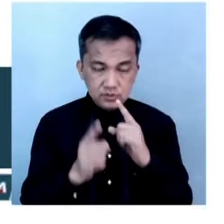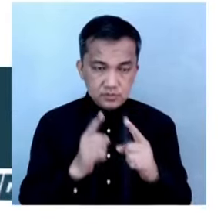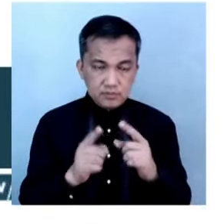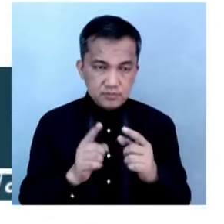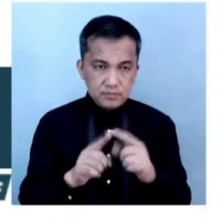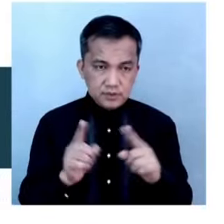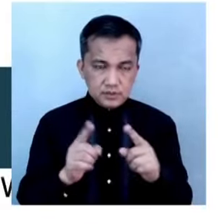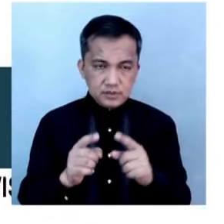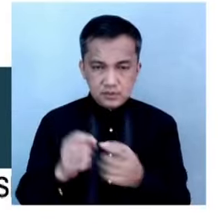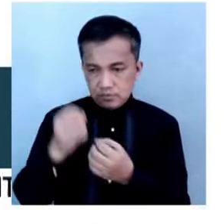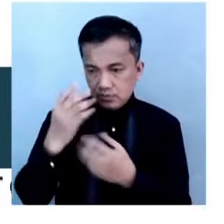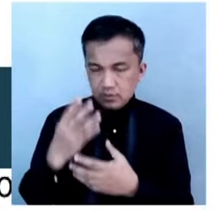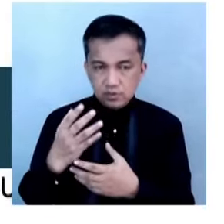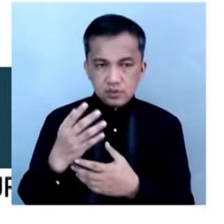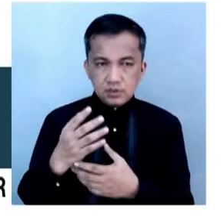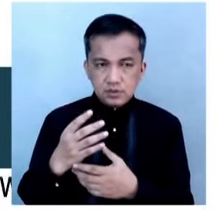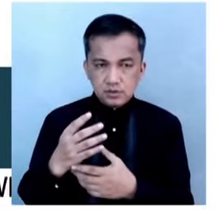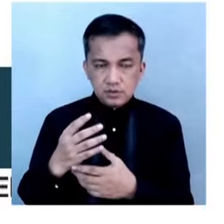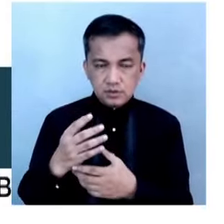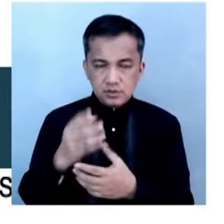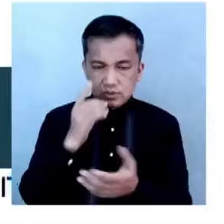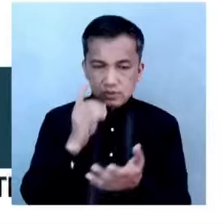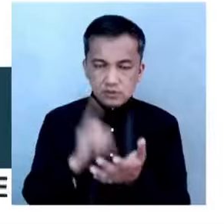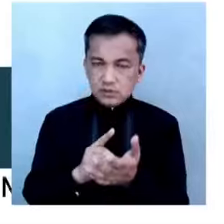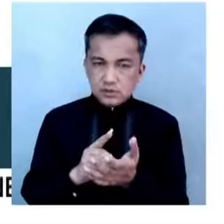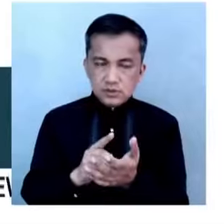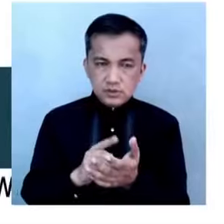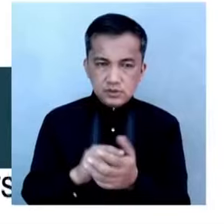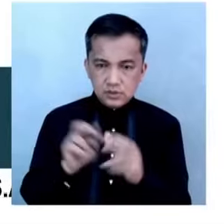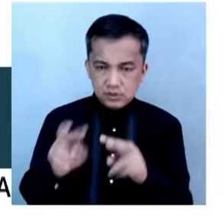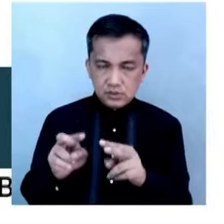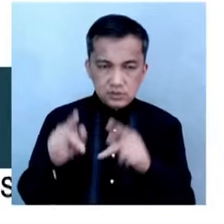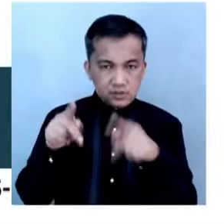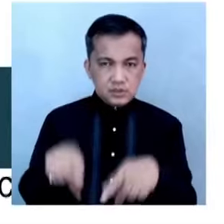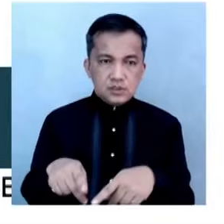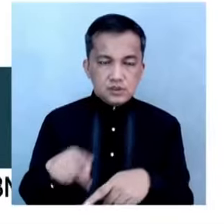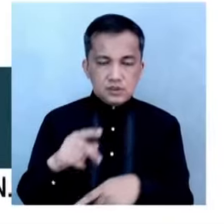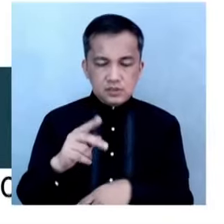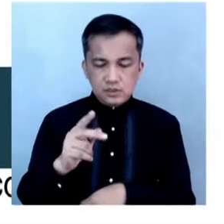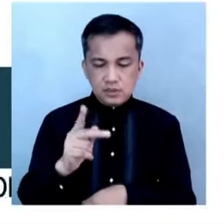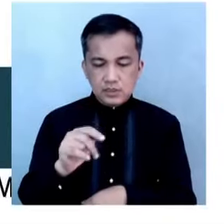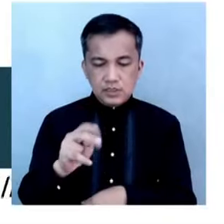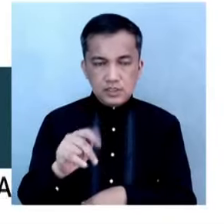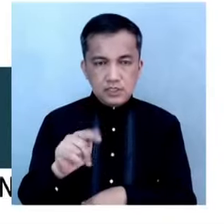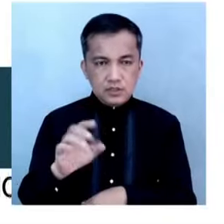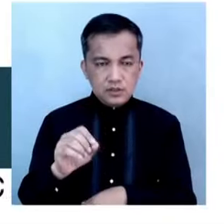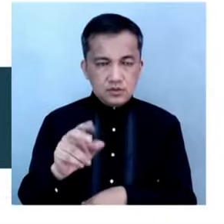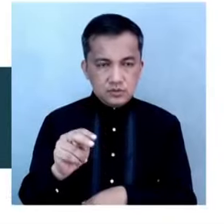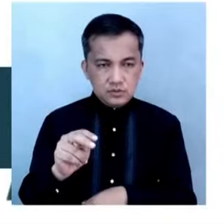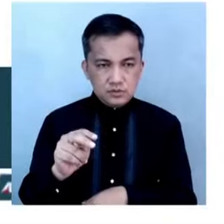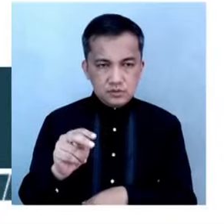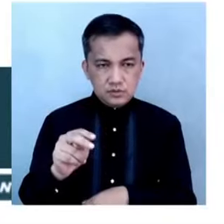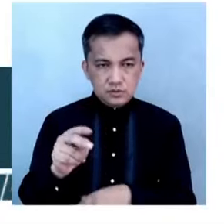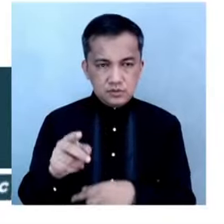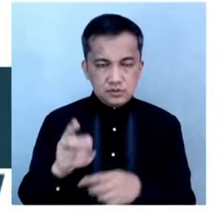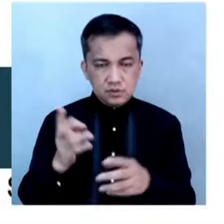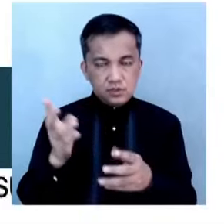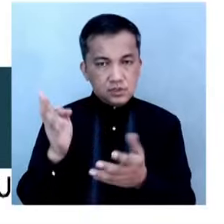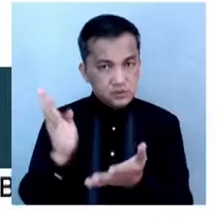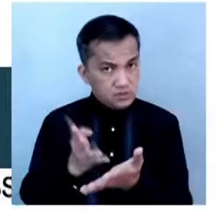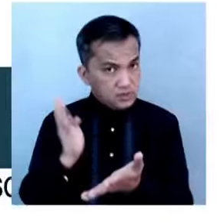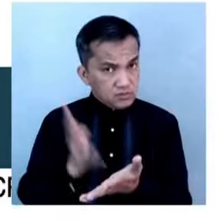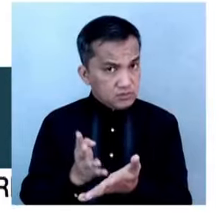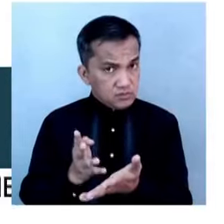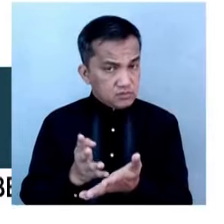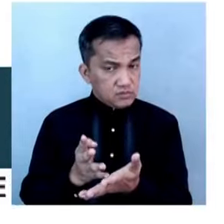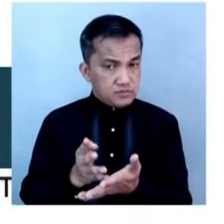na nakikita din po at yung datos na nakikita ng tao niyo po sa Mount Canlaon Station ay naidadownload din po niya dun